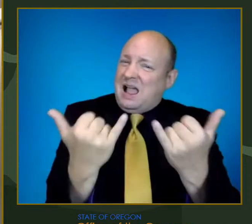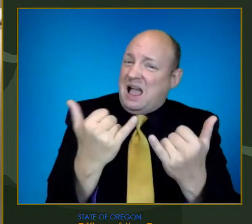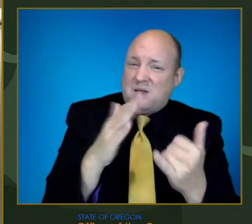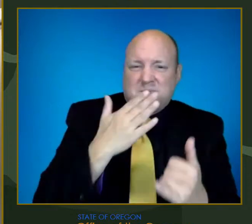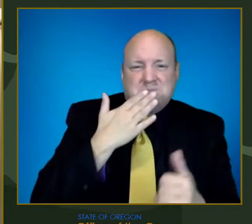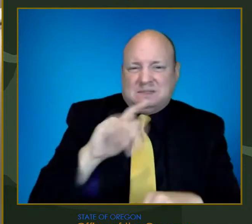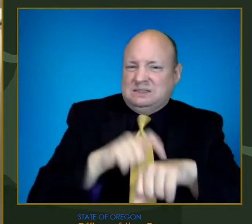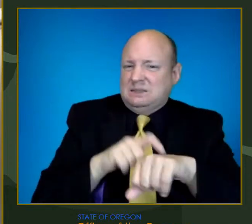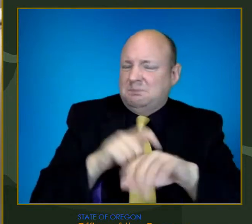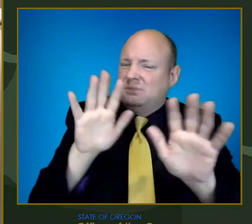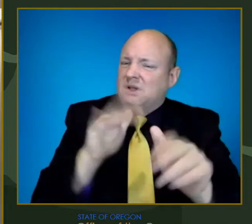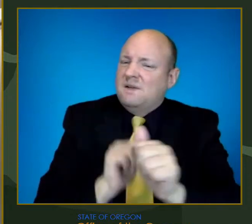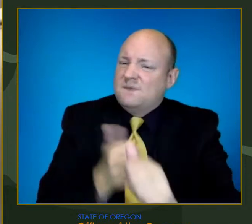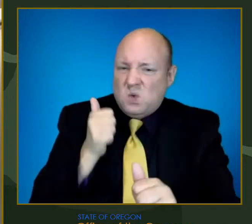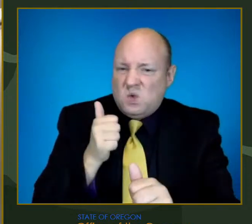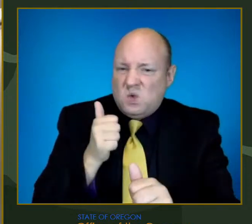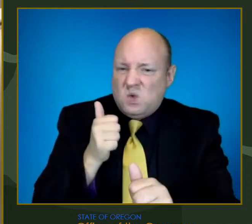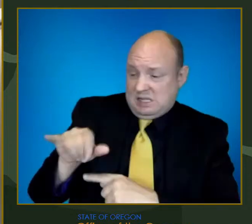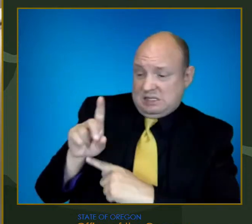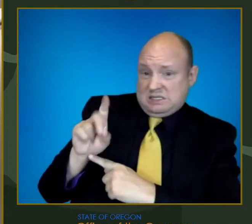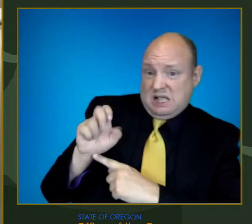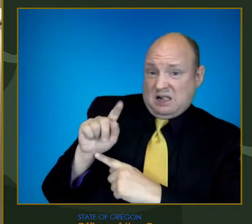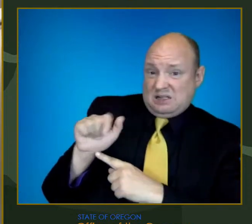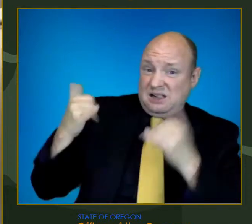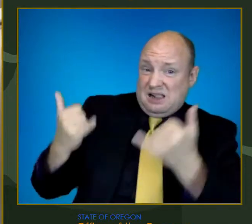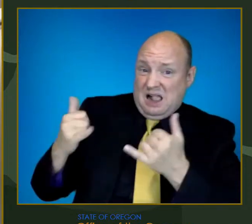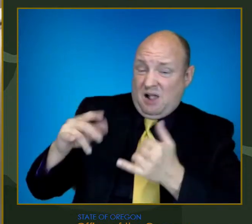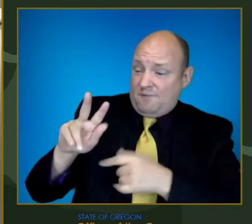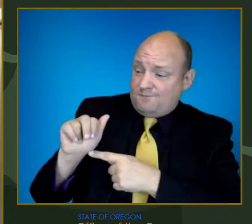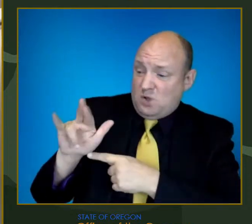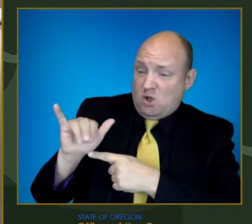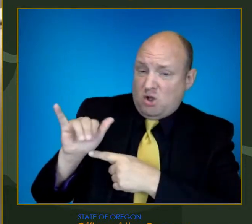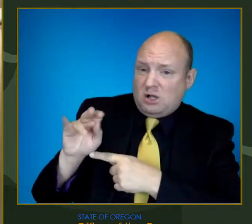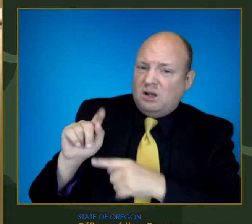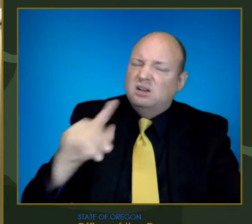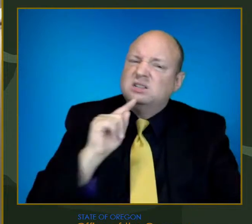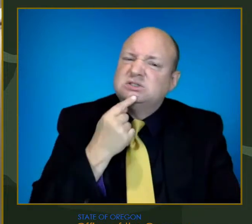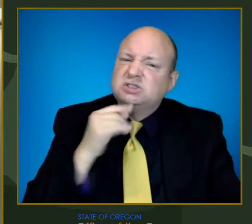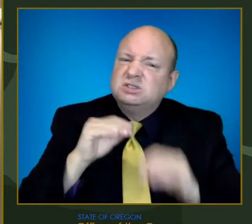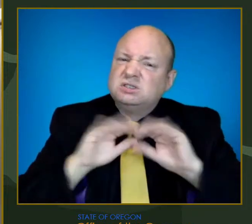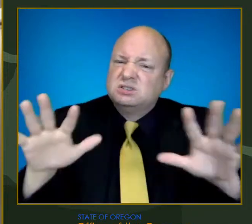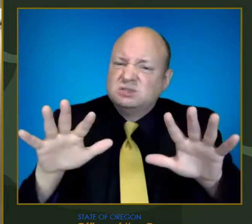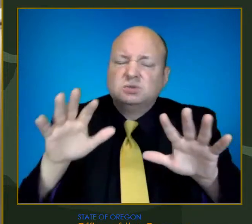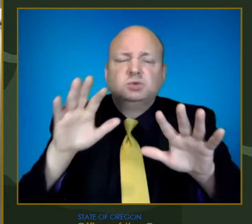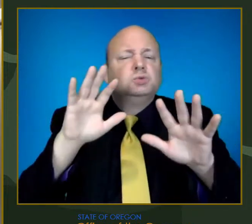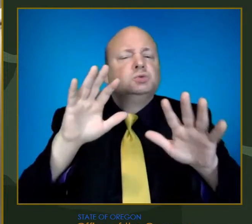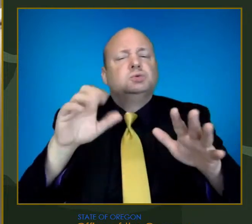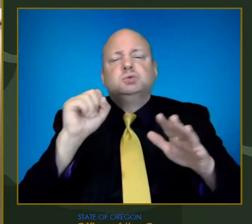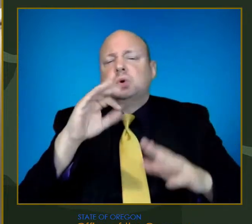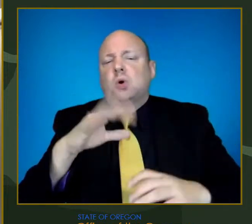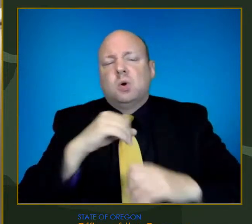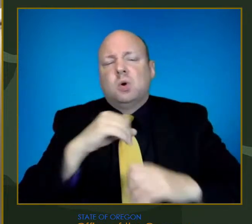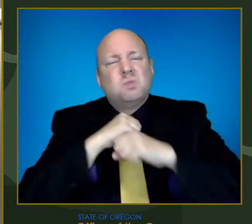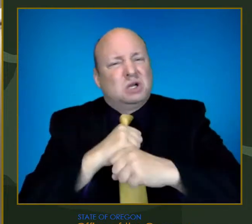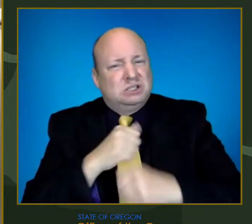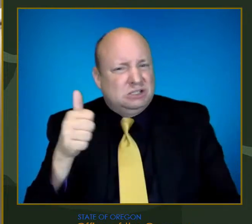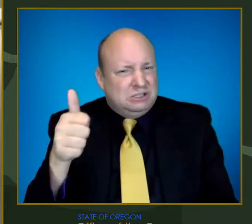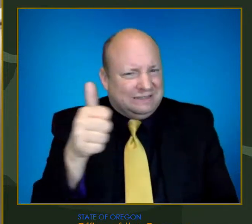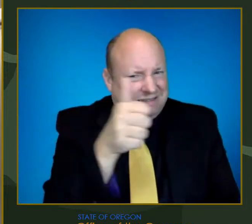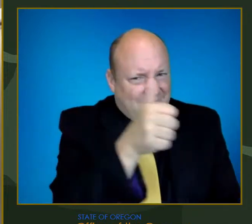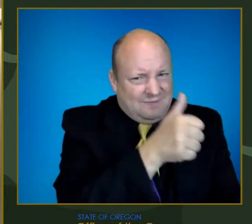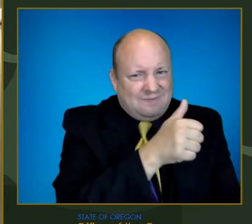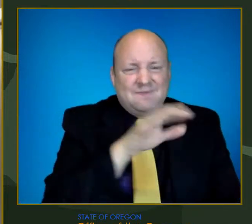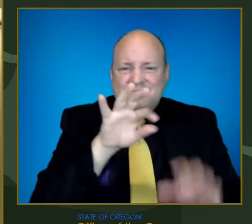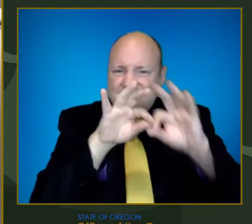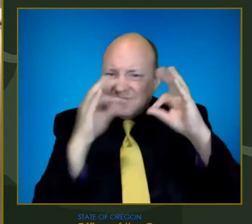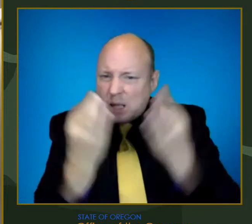pandemic. It spreads readily. Protect yourself, protect your family members, protect those that you don't know around